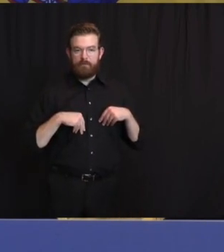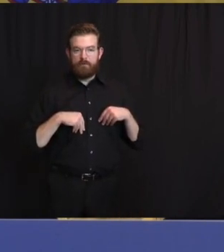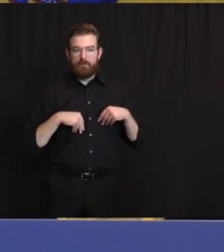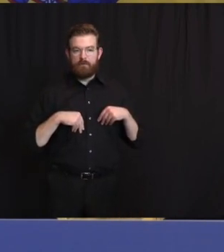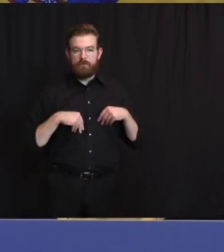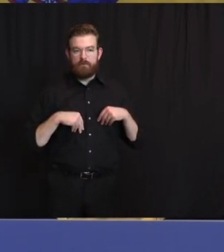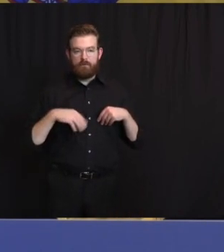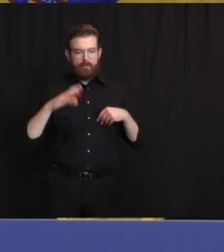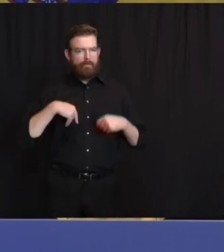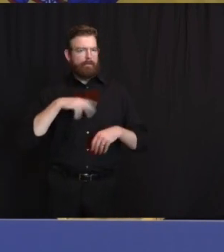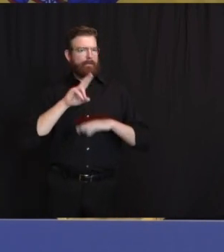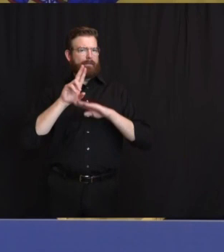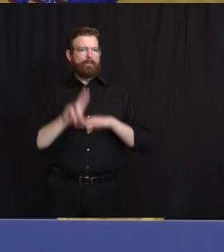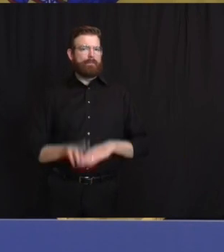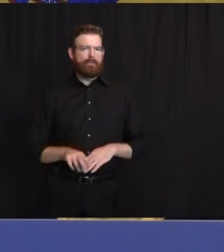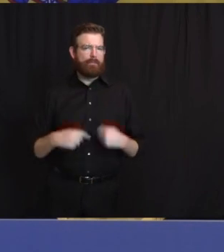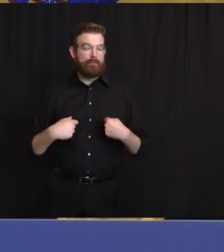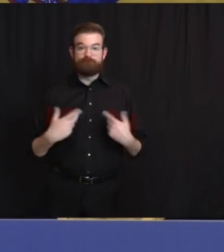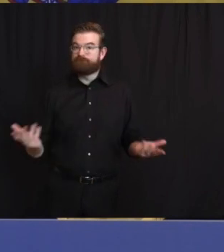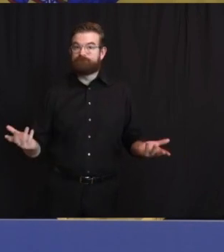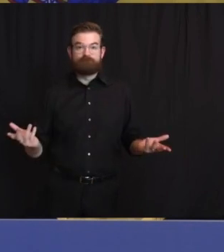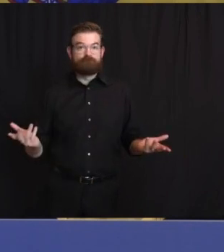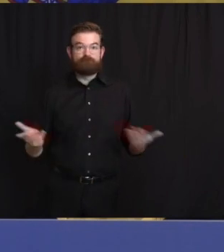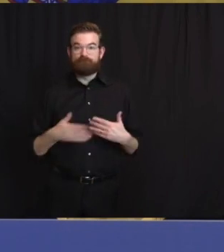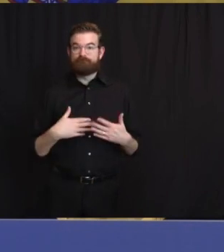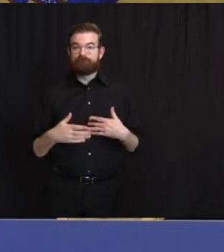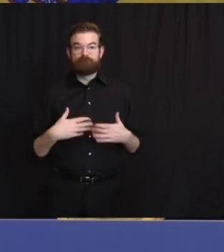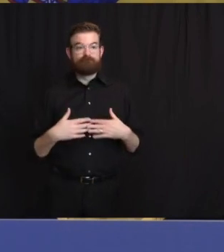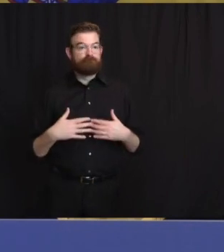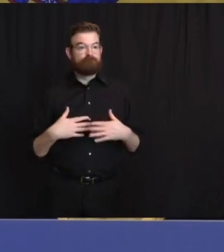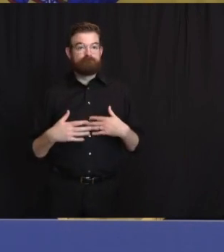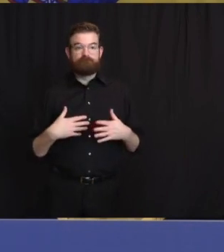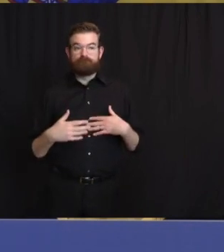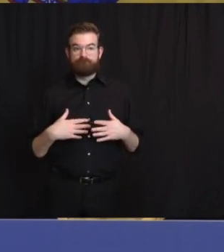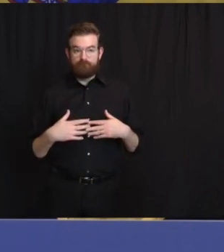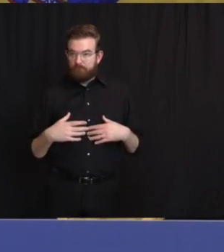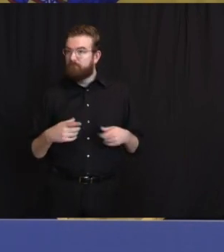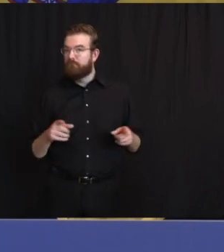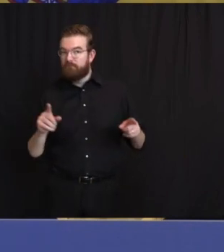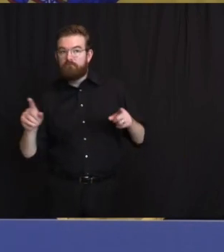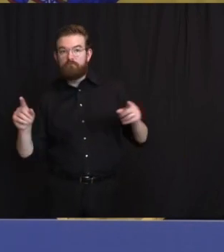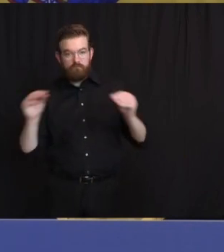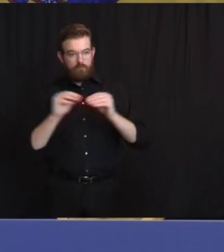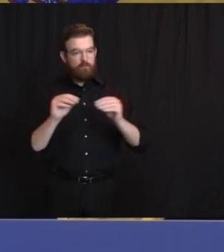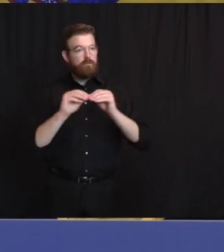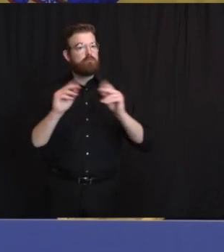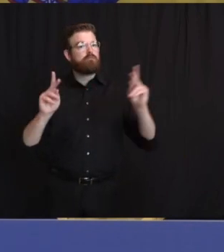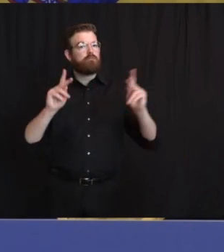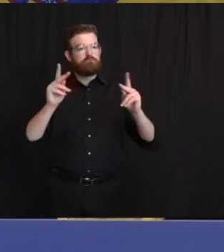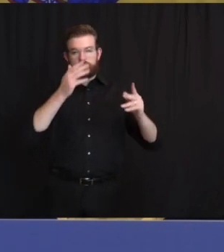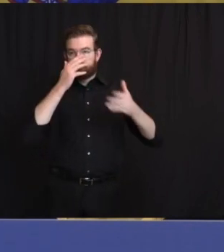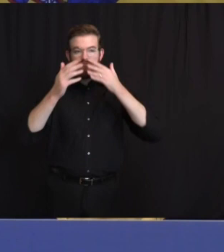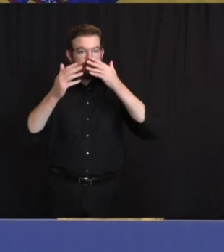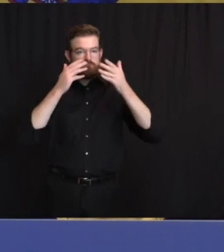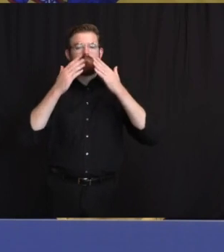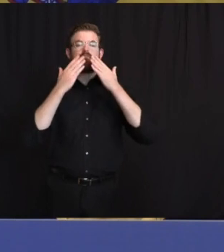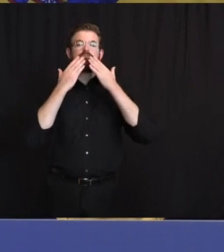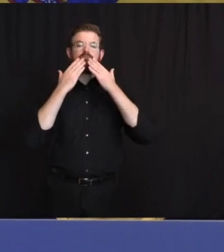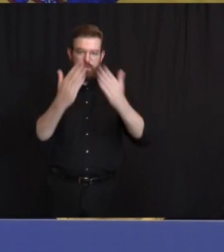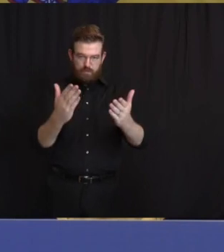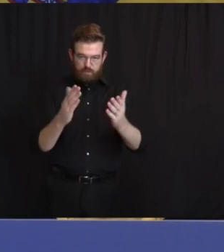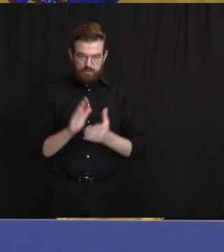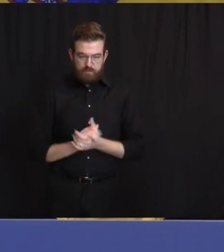overwhelming numbers now, still not where we need to be, but in overwhelming numbers, we take a particular tip of the cap to you all. Please keep it